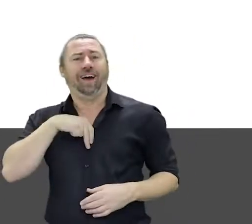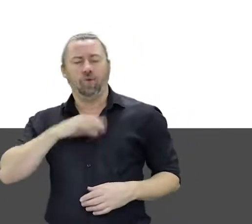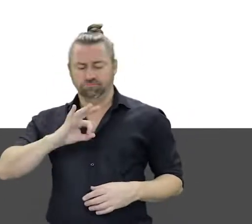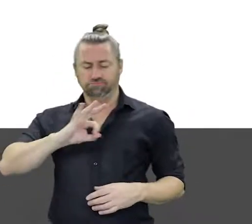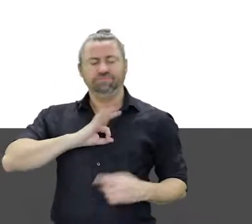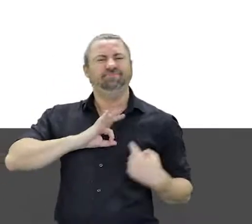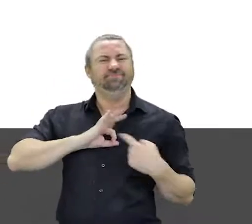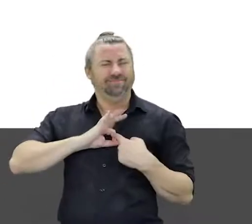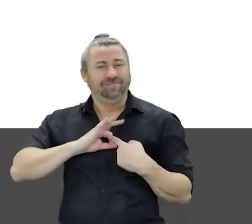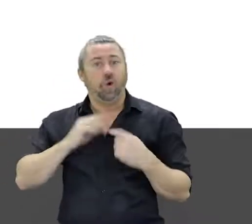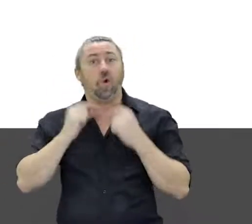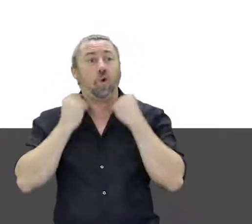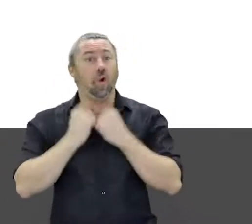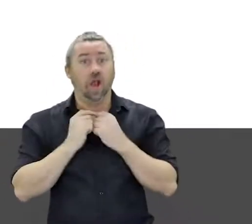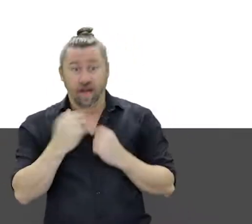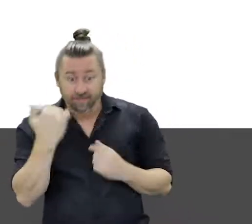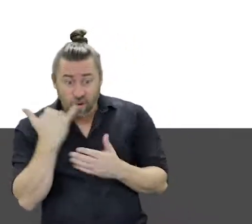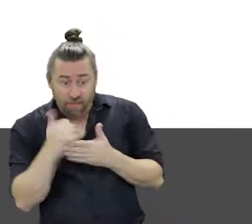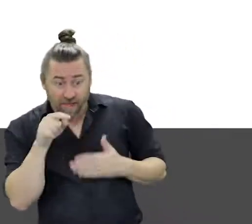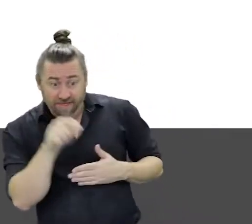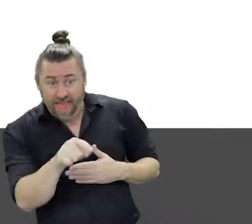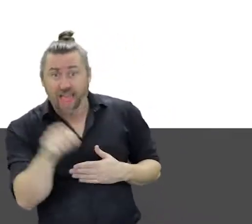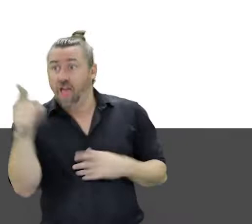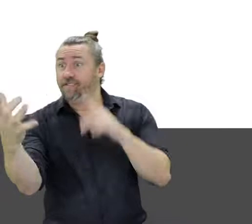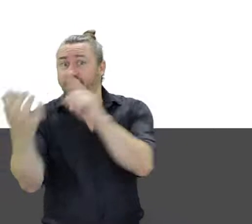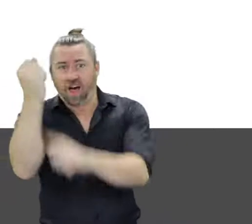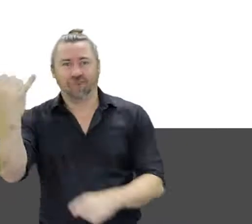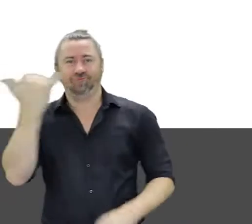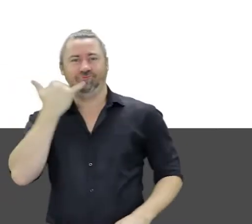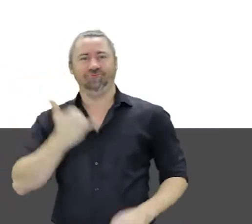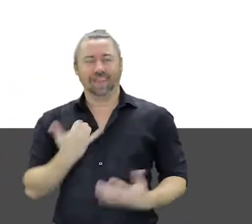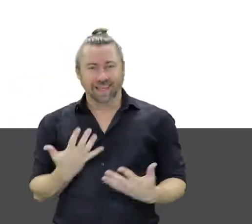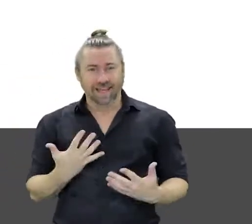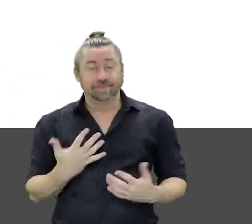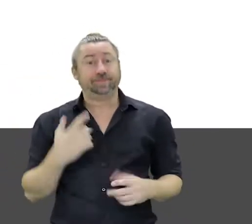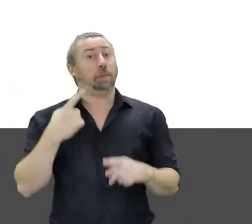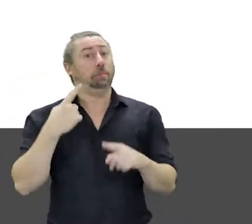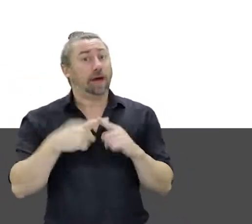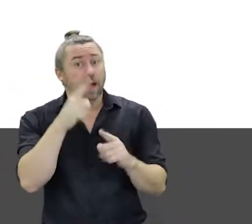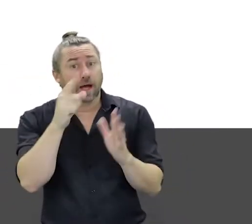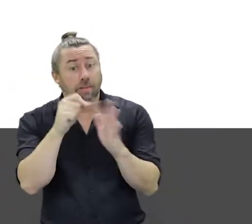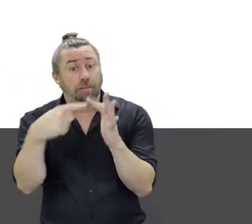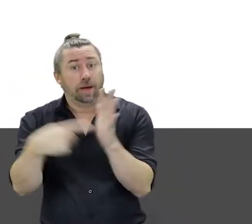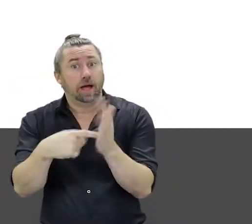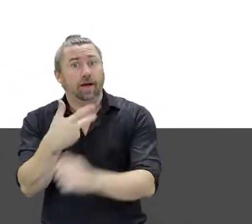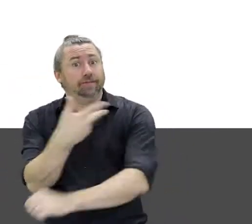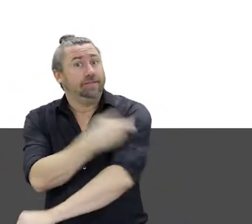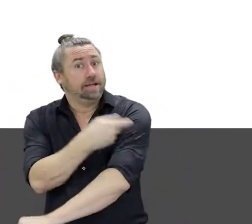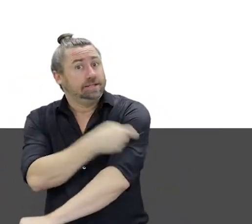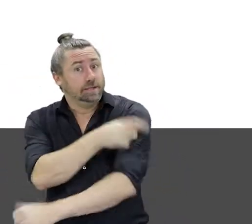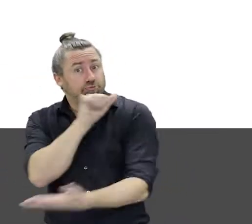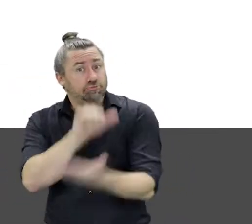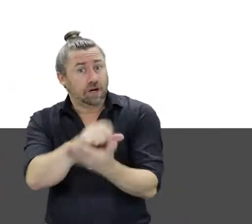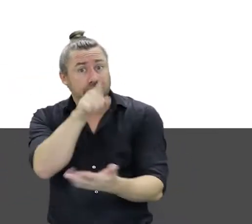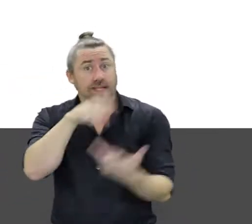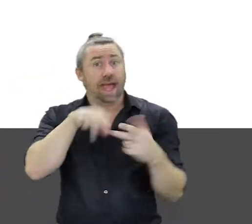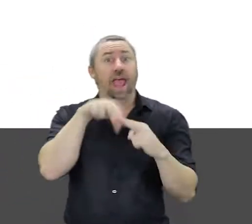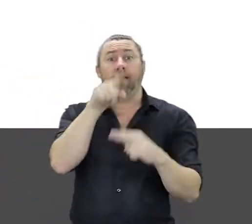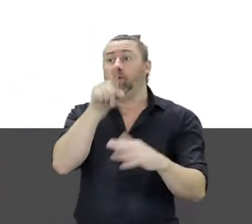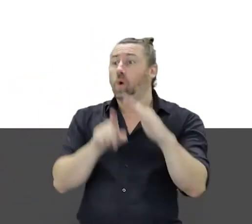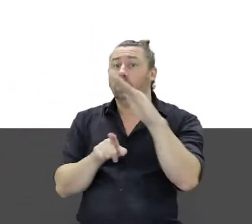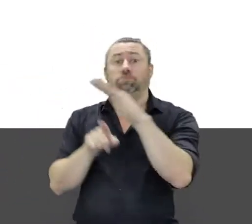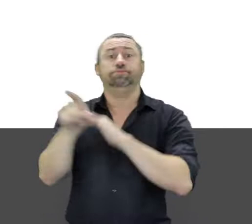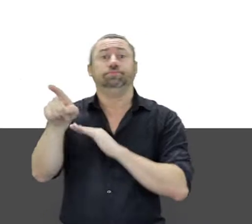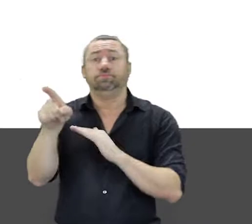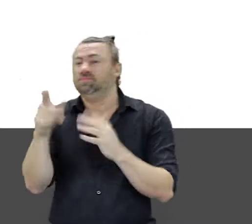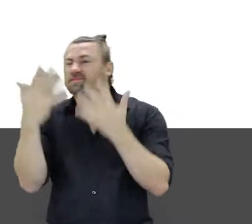someone finds your pet? Are your pet's vaccinations up to date? You will need a current vaccination certificate for your pet to